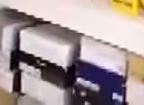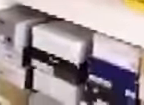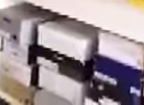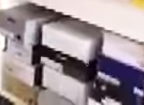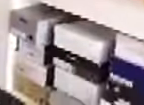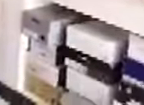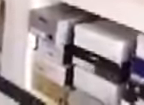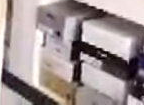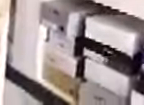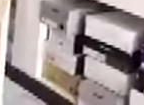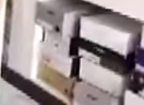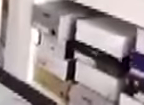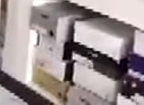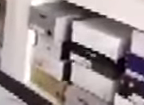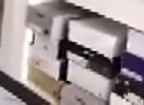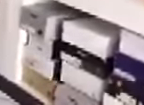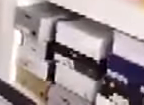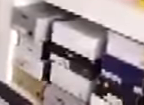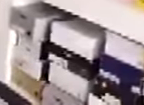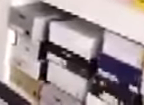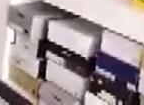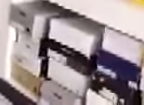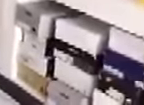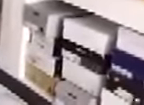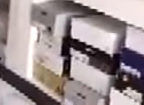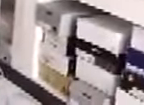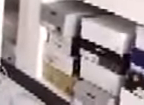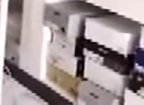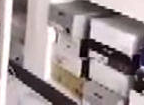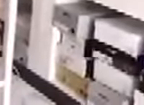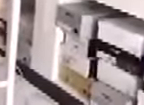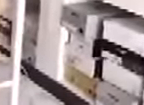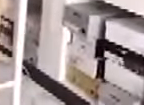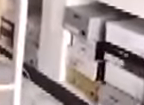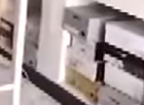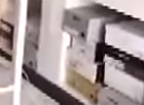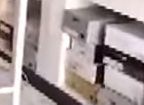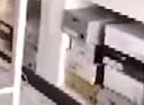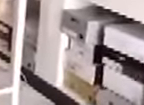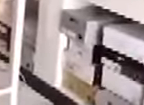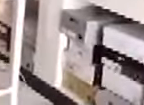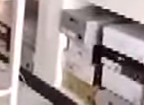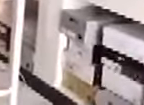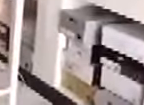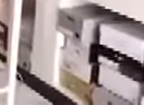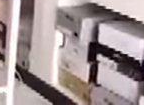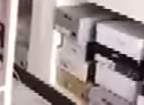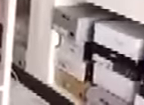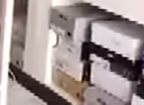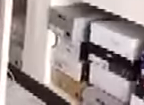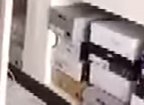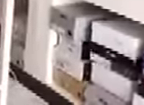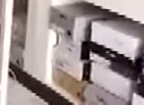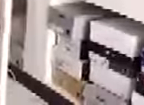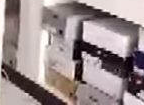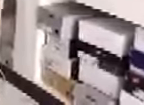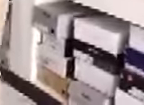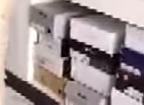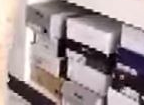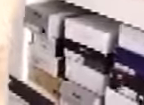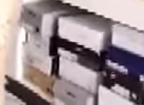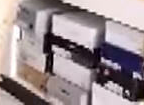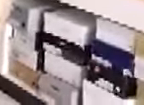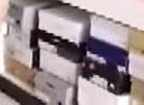dañu dox ci ay Samsonite buñ dé indi any brand of suitcases though other than Samsonite comme lima dé wax rek bo égué airport